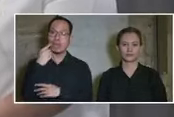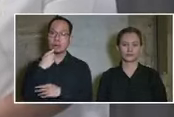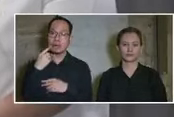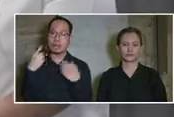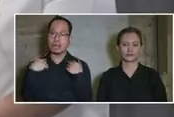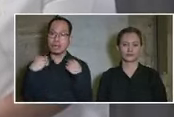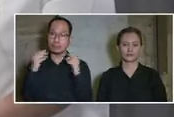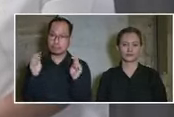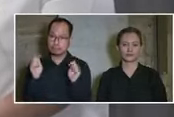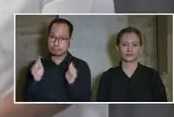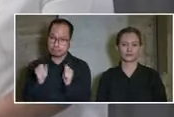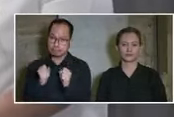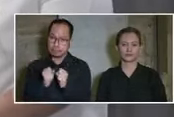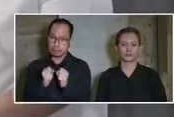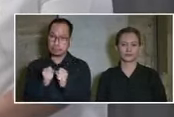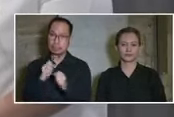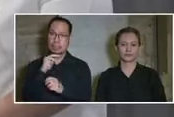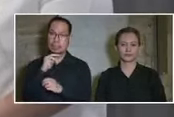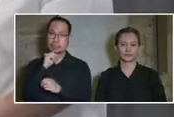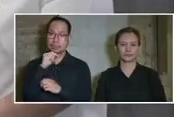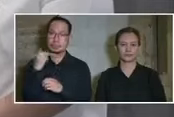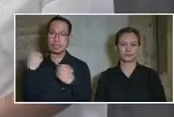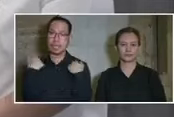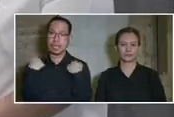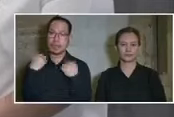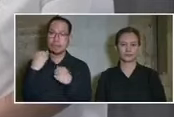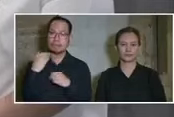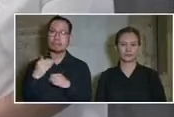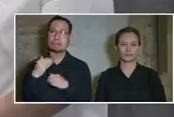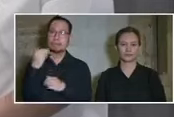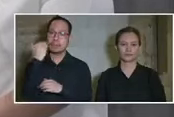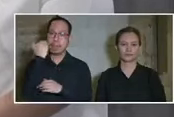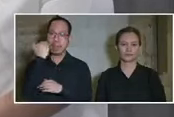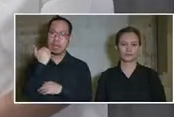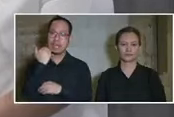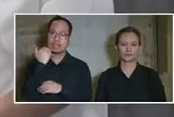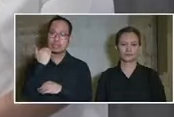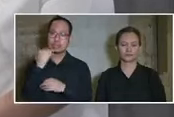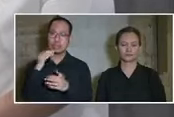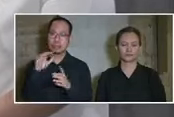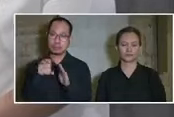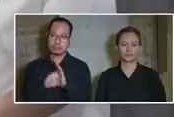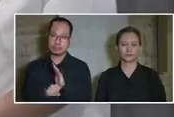had little did not have less.